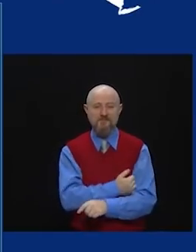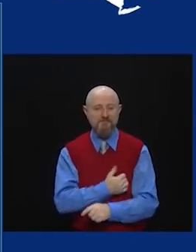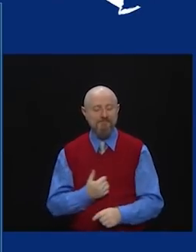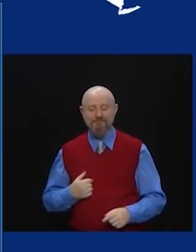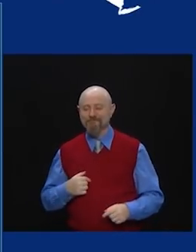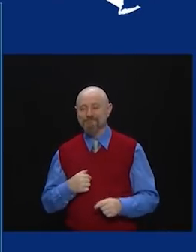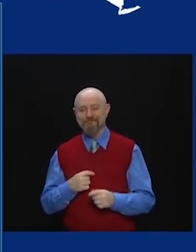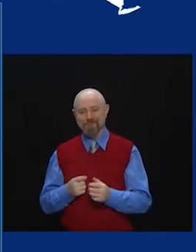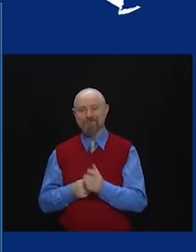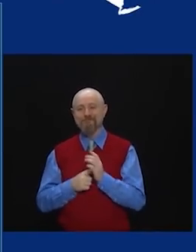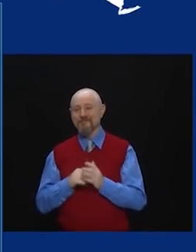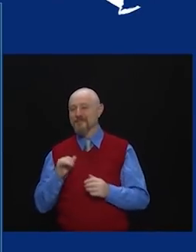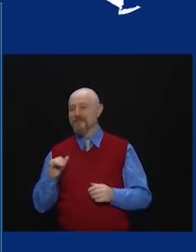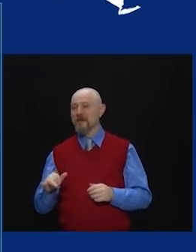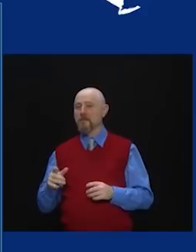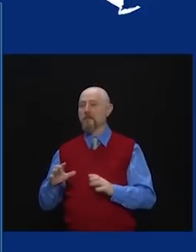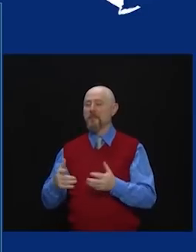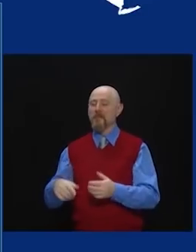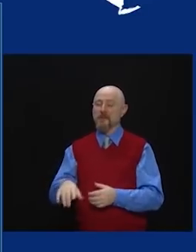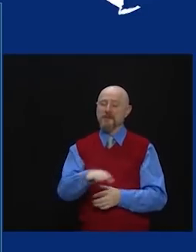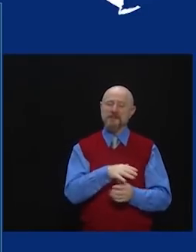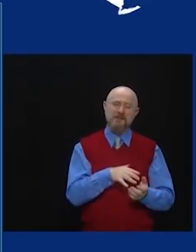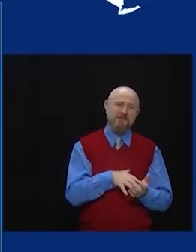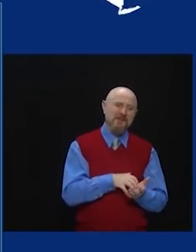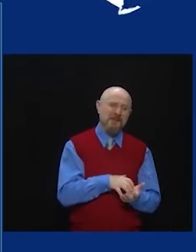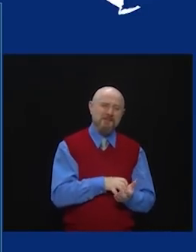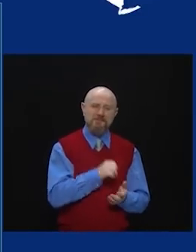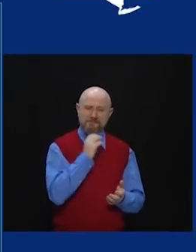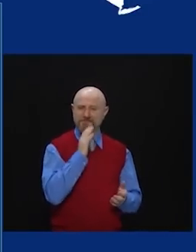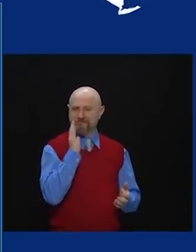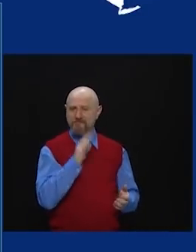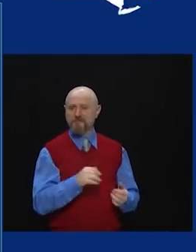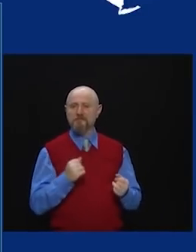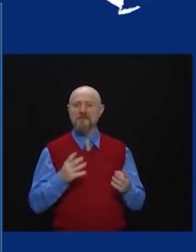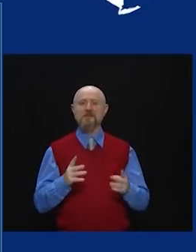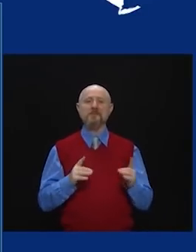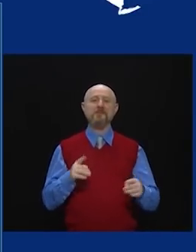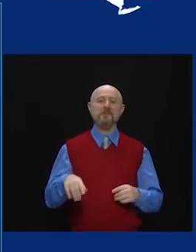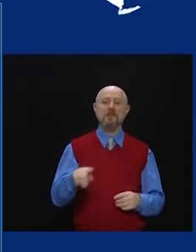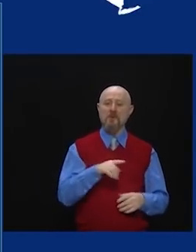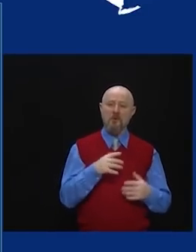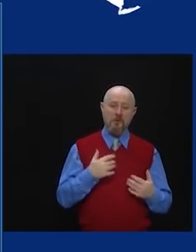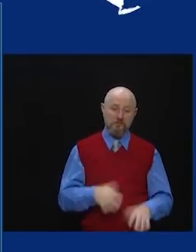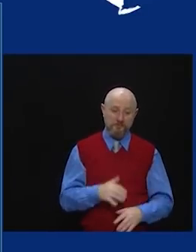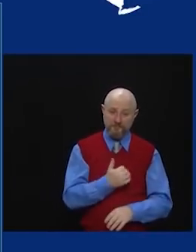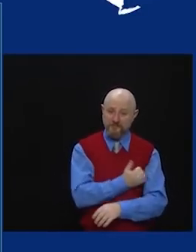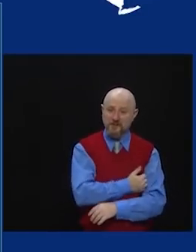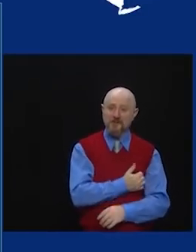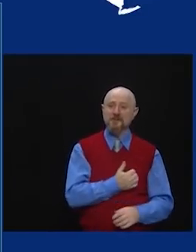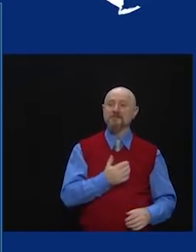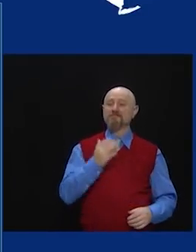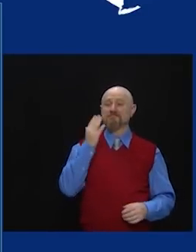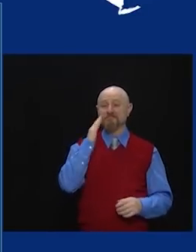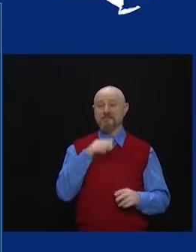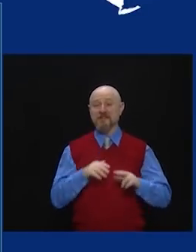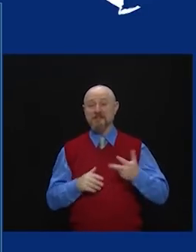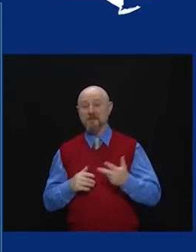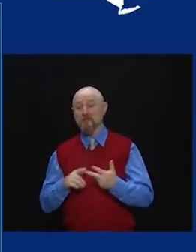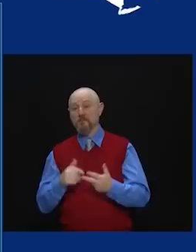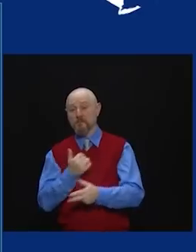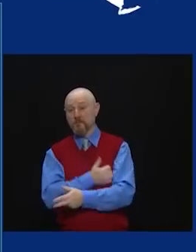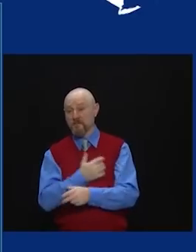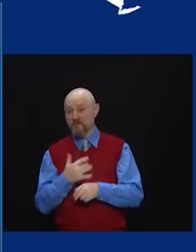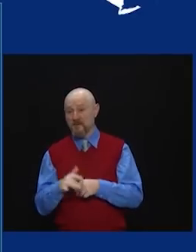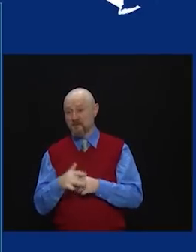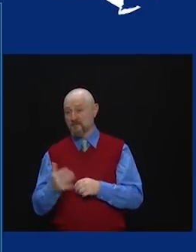many people are vaccinated in nursing homes, and we've made sure that booster shots were available to nursing homes way back in November before this